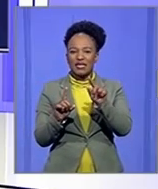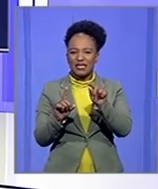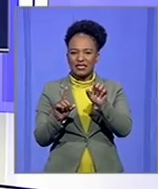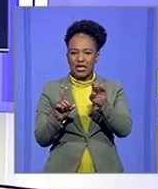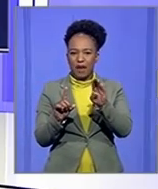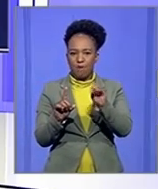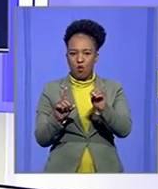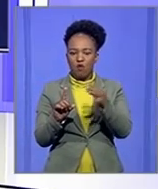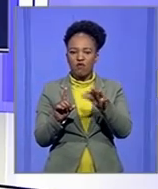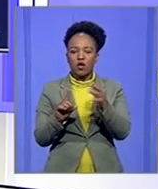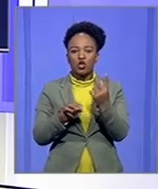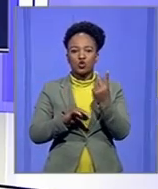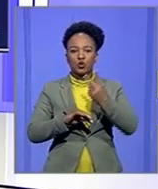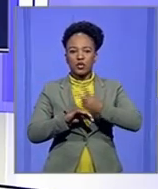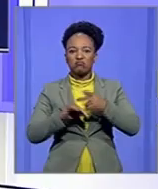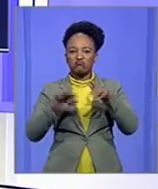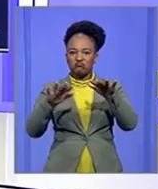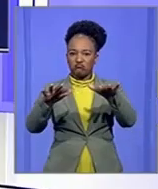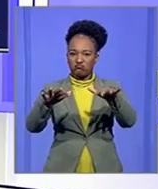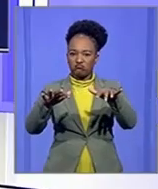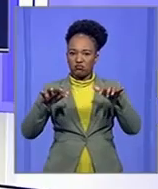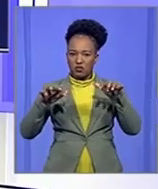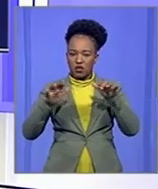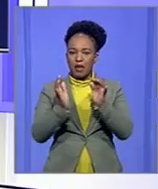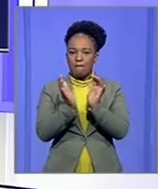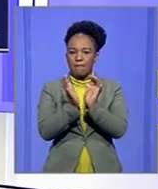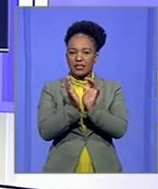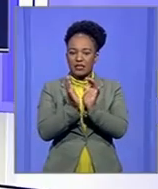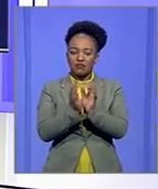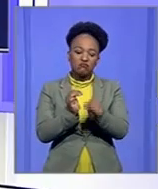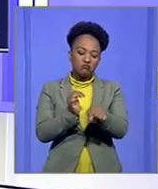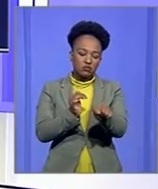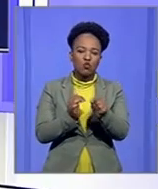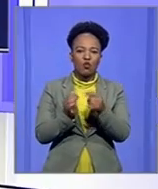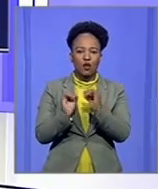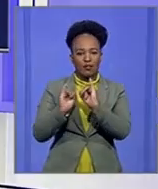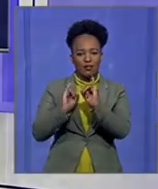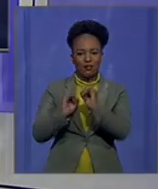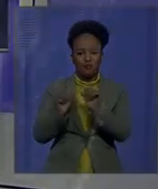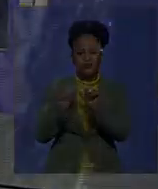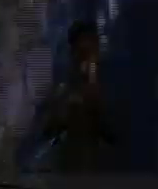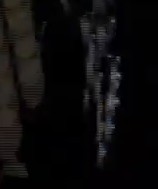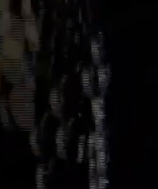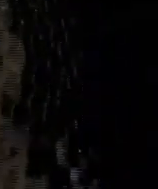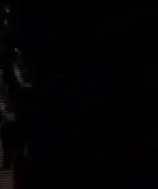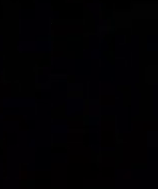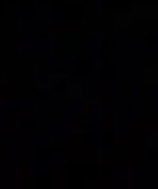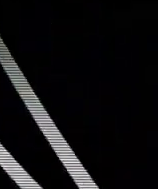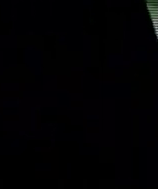matsatsi a mabedi ya kabinete e bitswang kabinete le khotla e tla ba bekeng ena Sesotho.